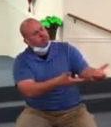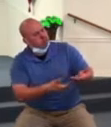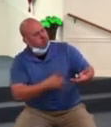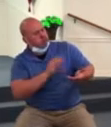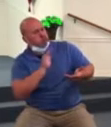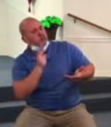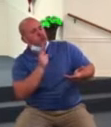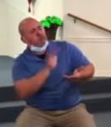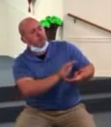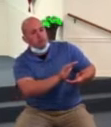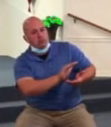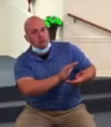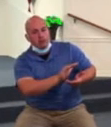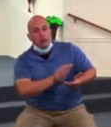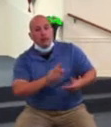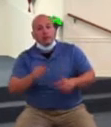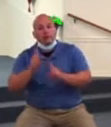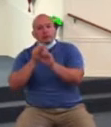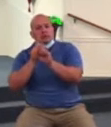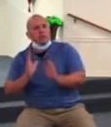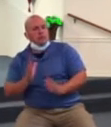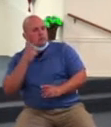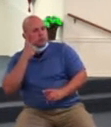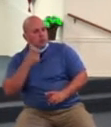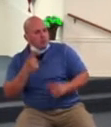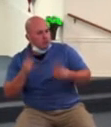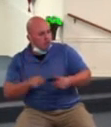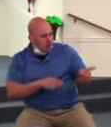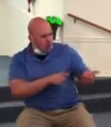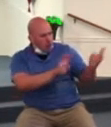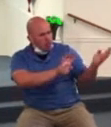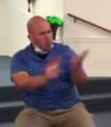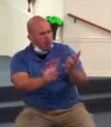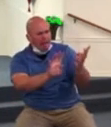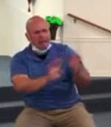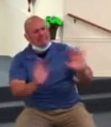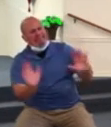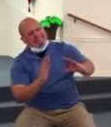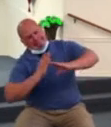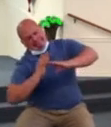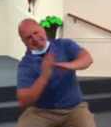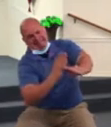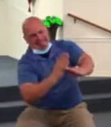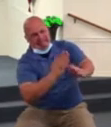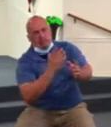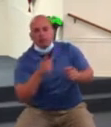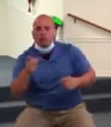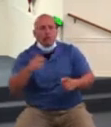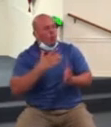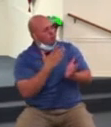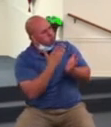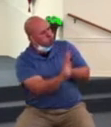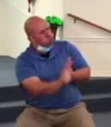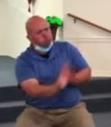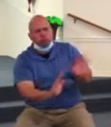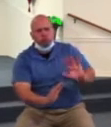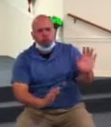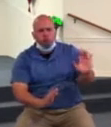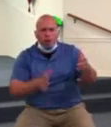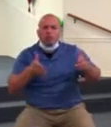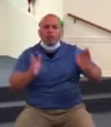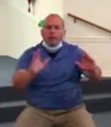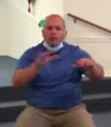they rebuked them. But Jesus called the children to him and said, "Let the little children come to me, and do not hinder